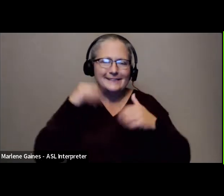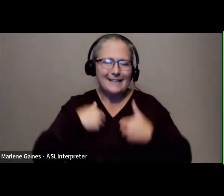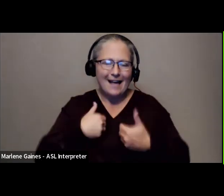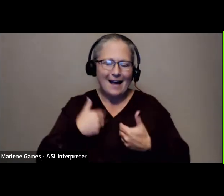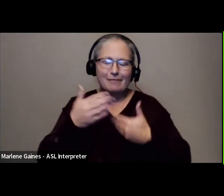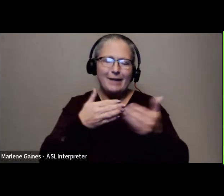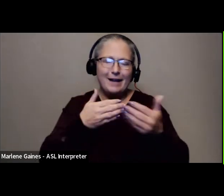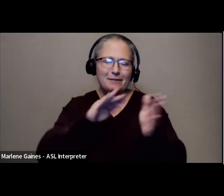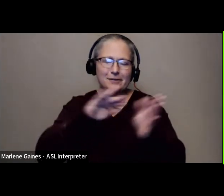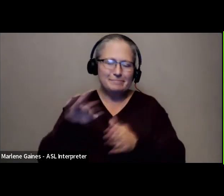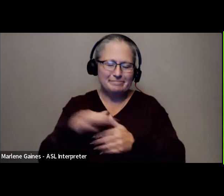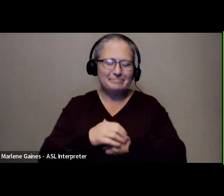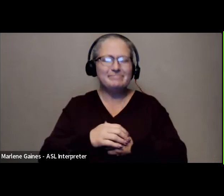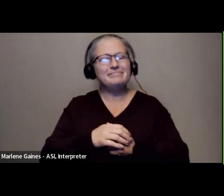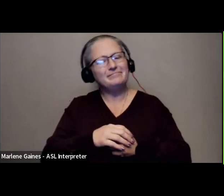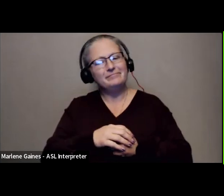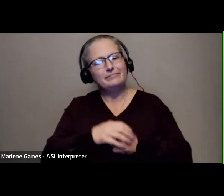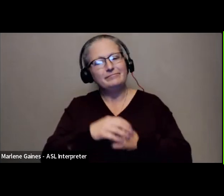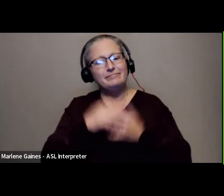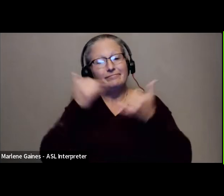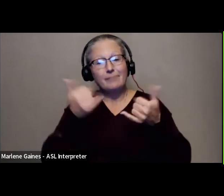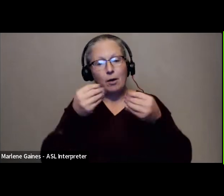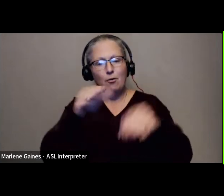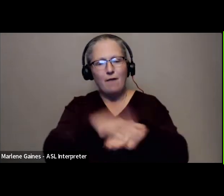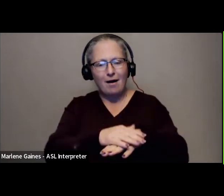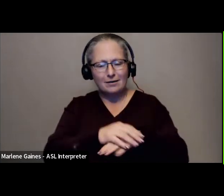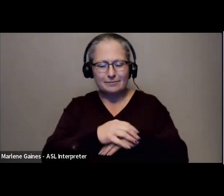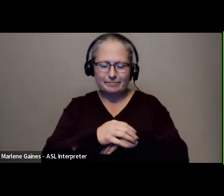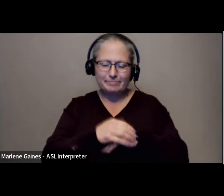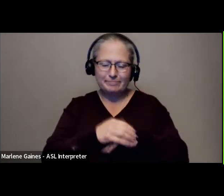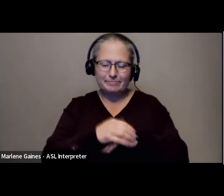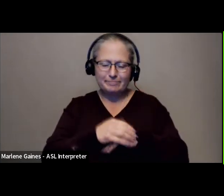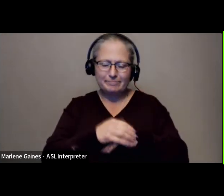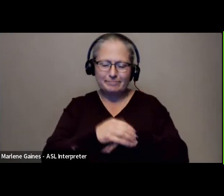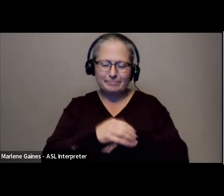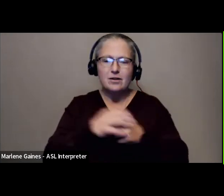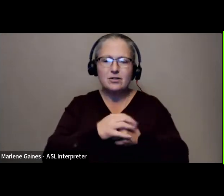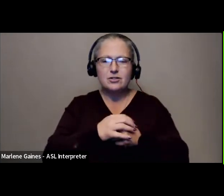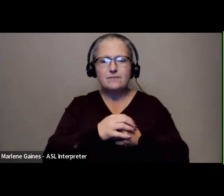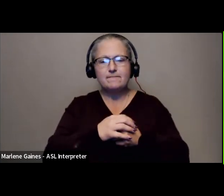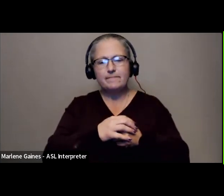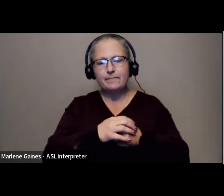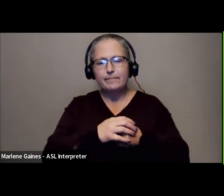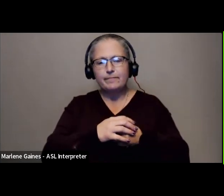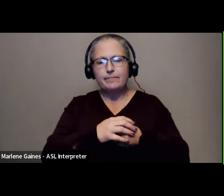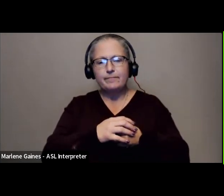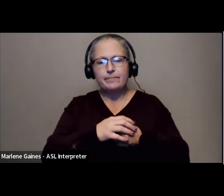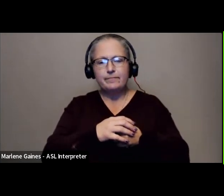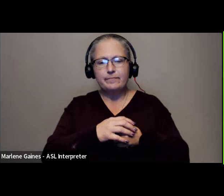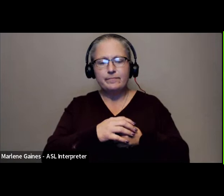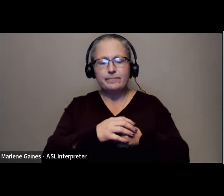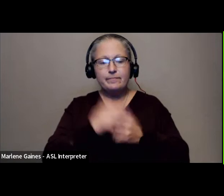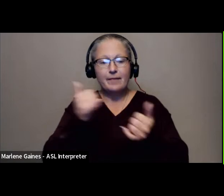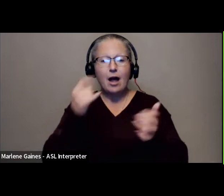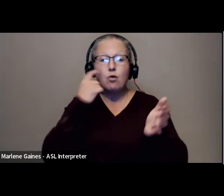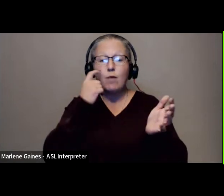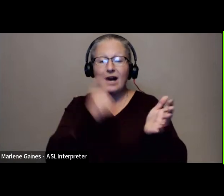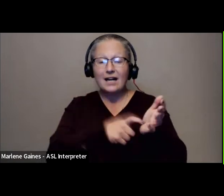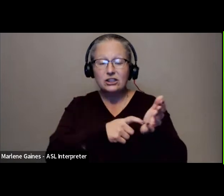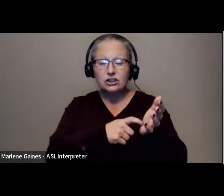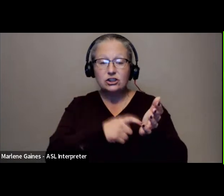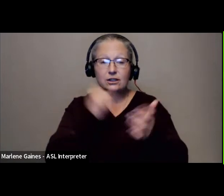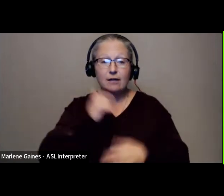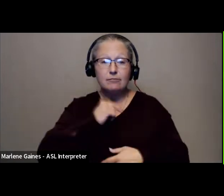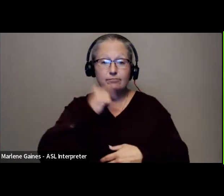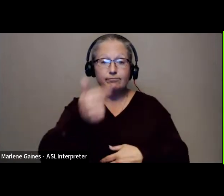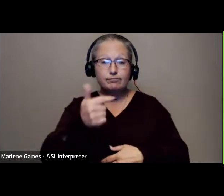that's it for me. So let's move on. Thank you very much. We're going to go to recognition. So I'm going to turn